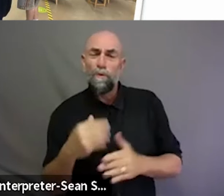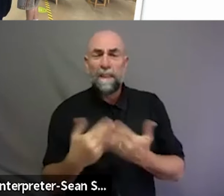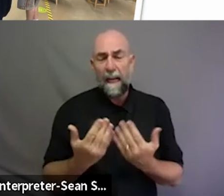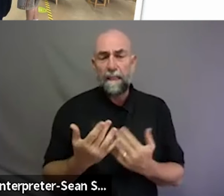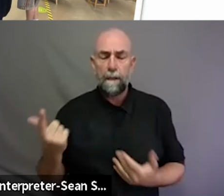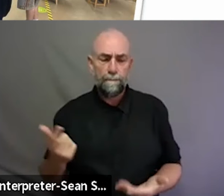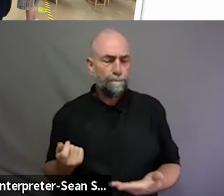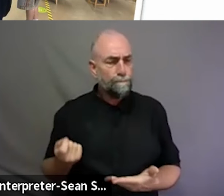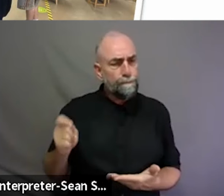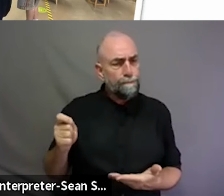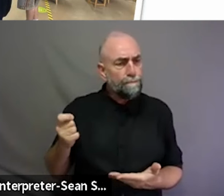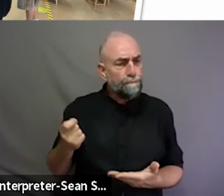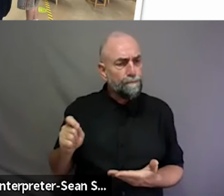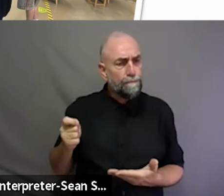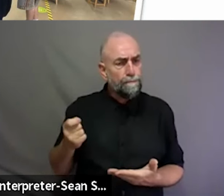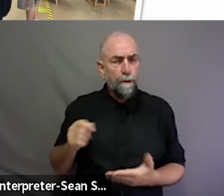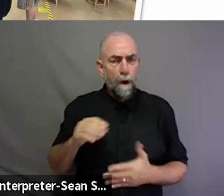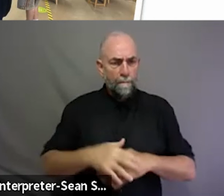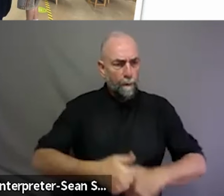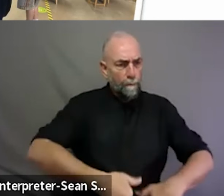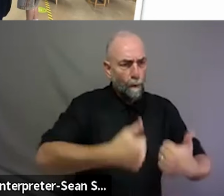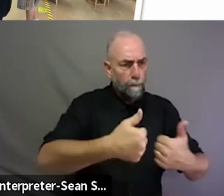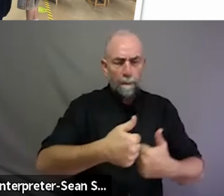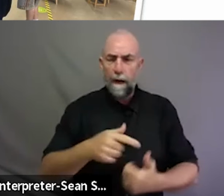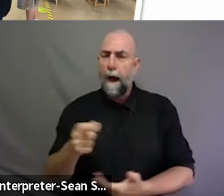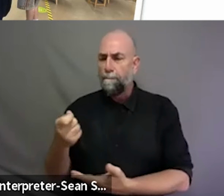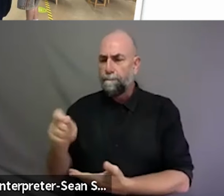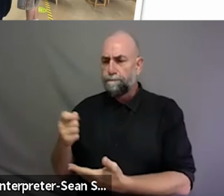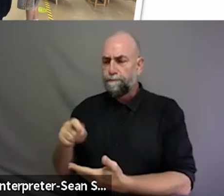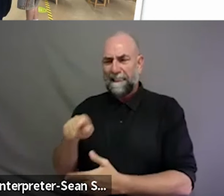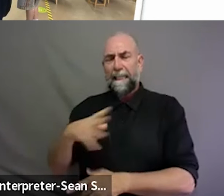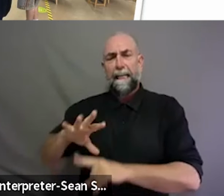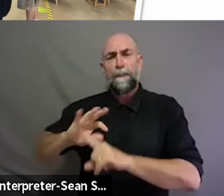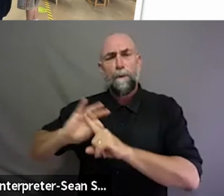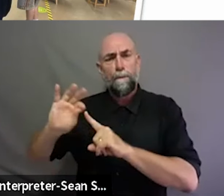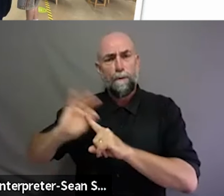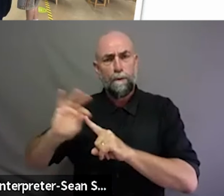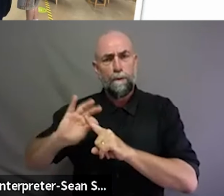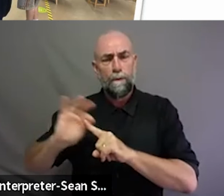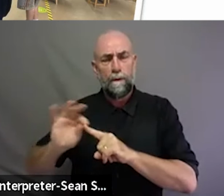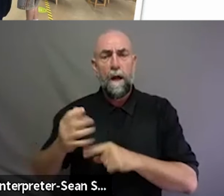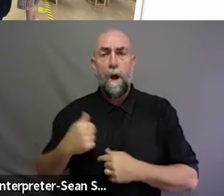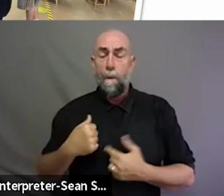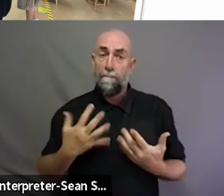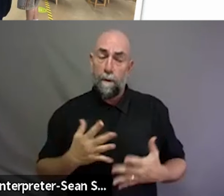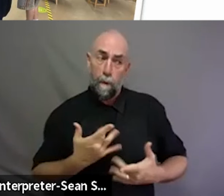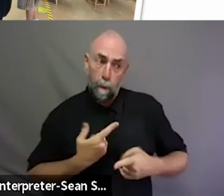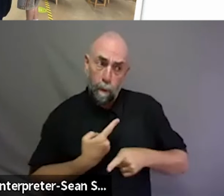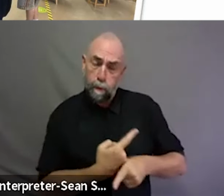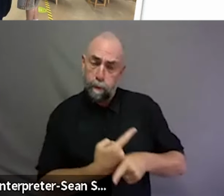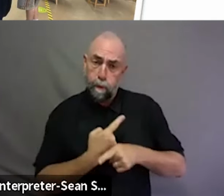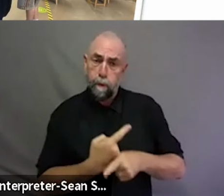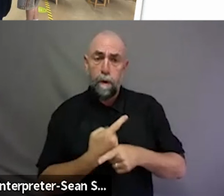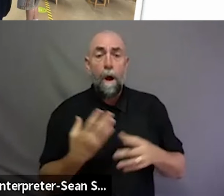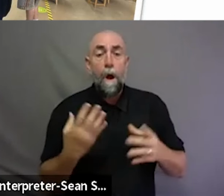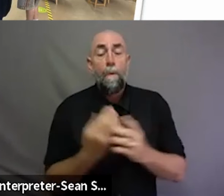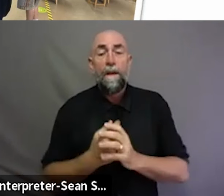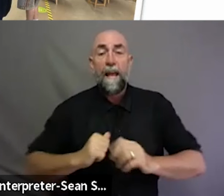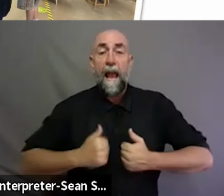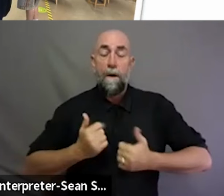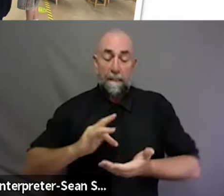already working well and what perhaps we could improve. We had a lot of great discussions, particularly with our Making Centre staff